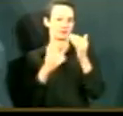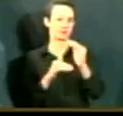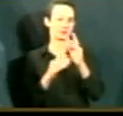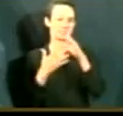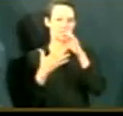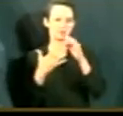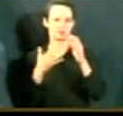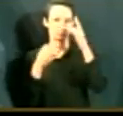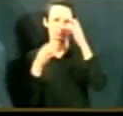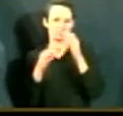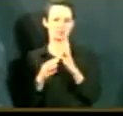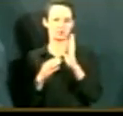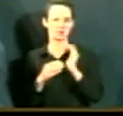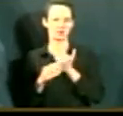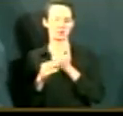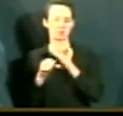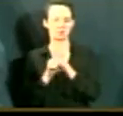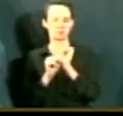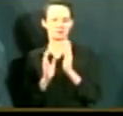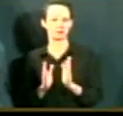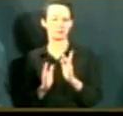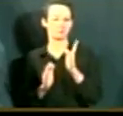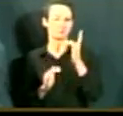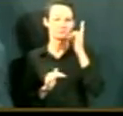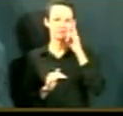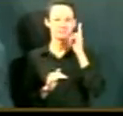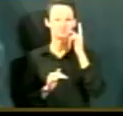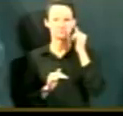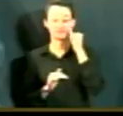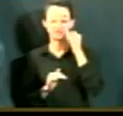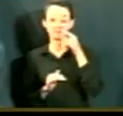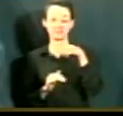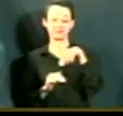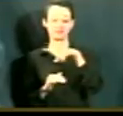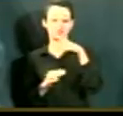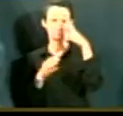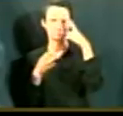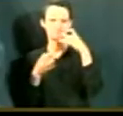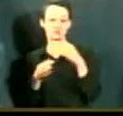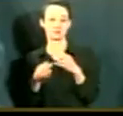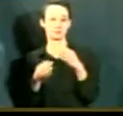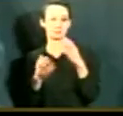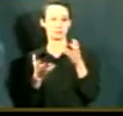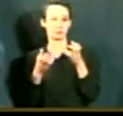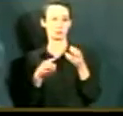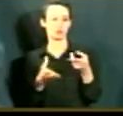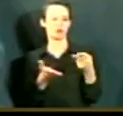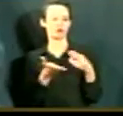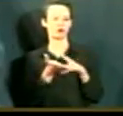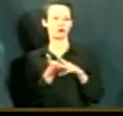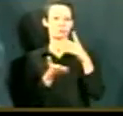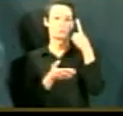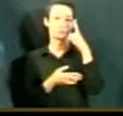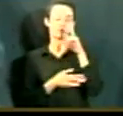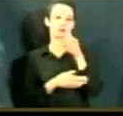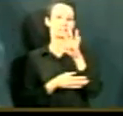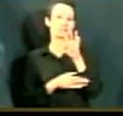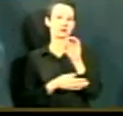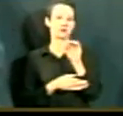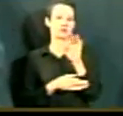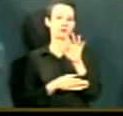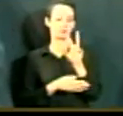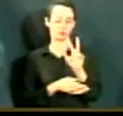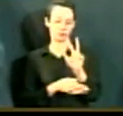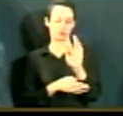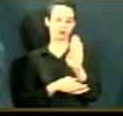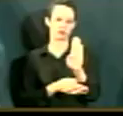I think that they ought to have, if they choose to enroll in the 403B, that's their choice,